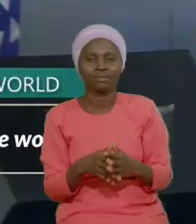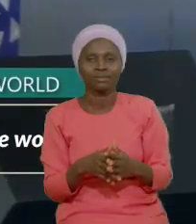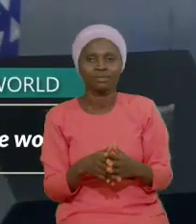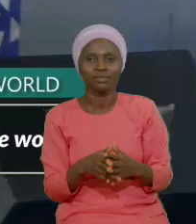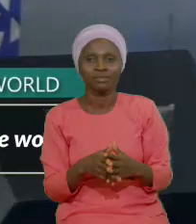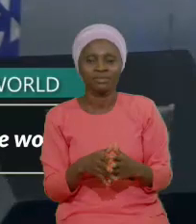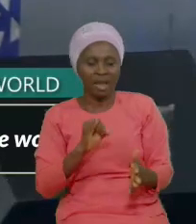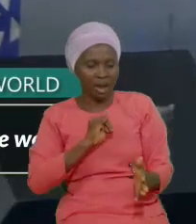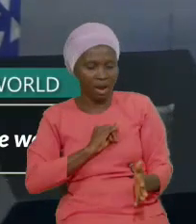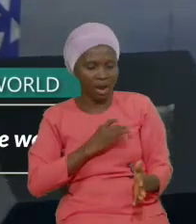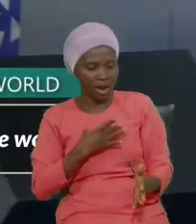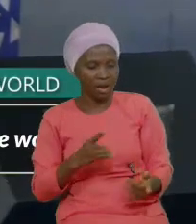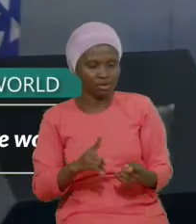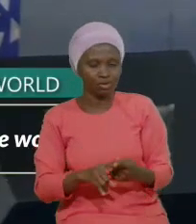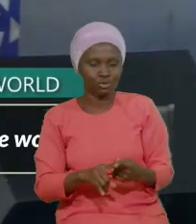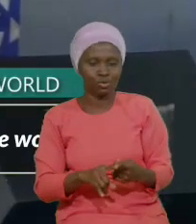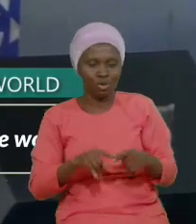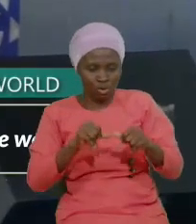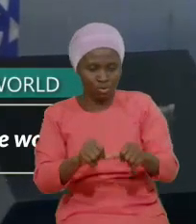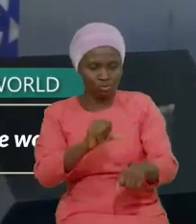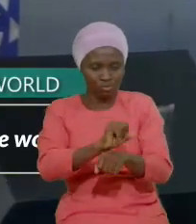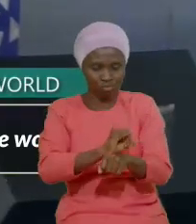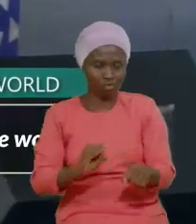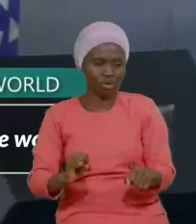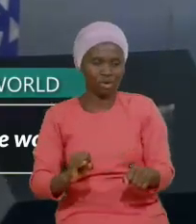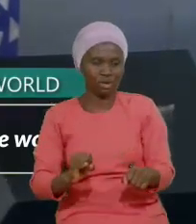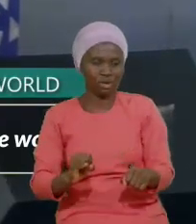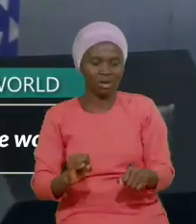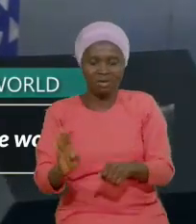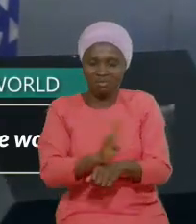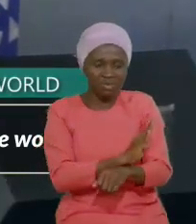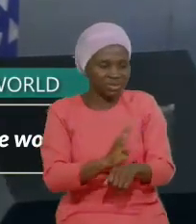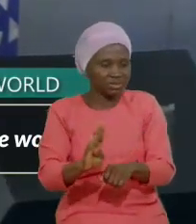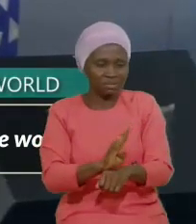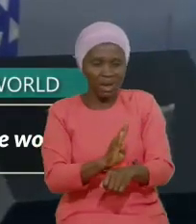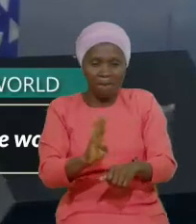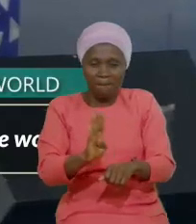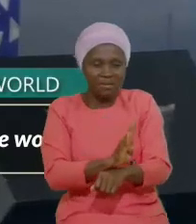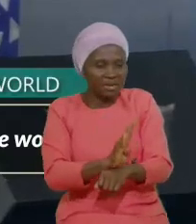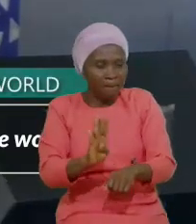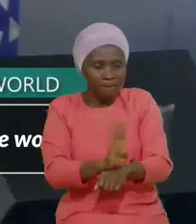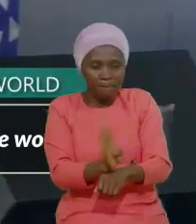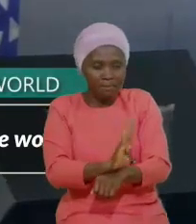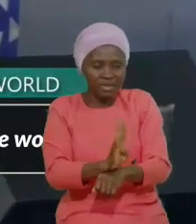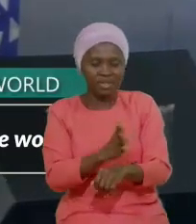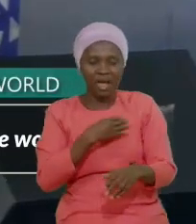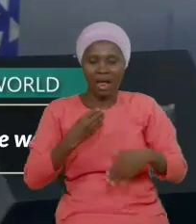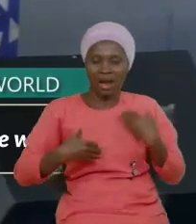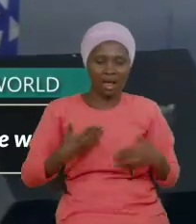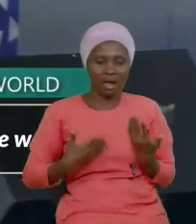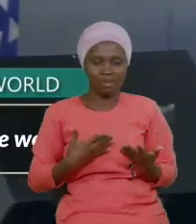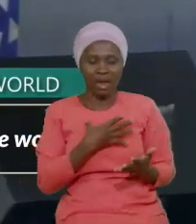I want to get occupied. Occupied and happy. Occupied and hopeful.